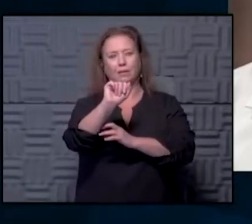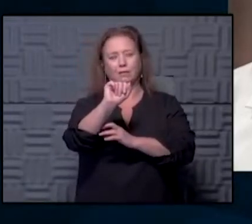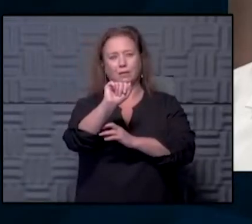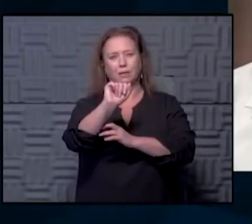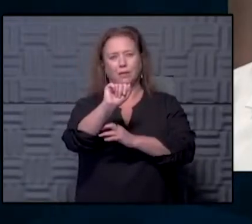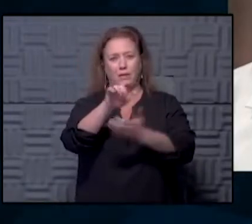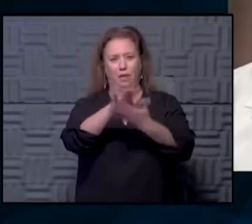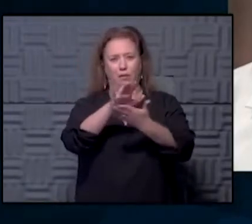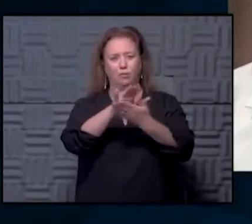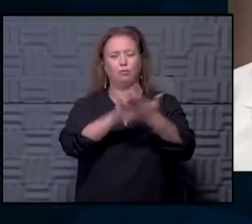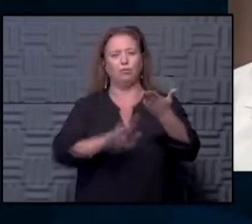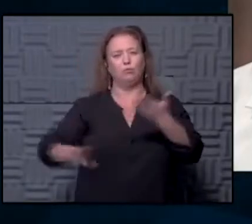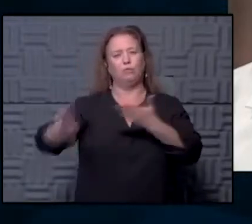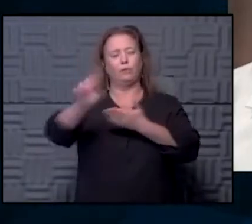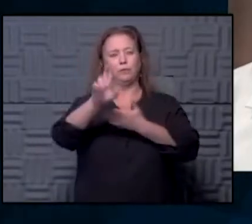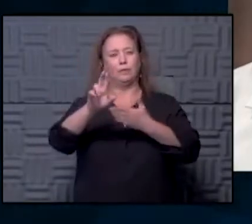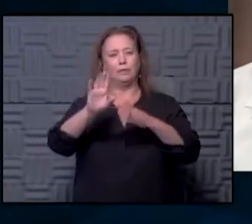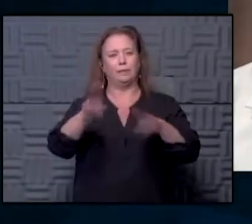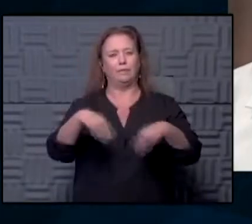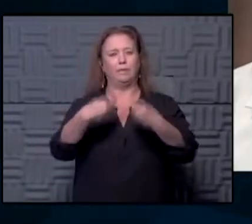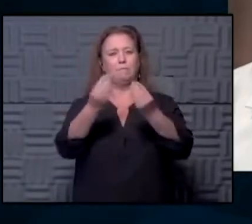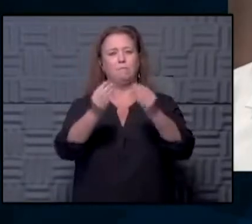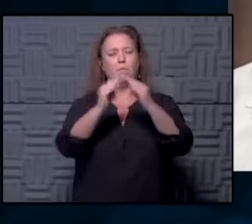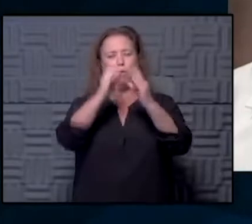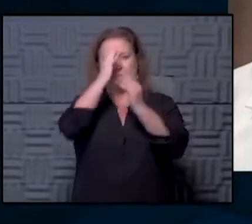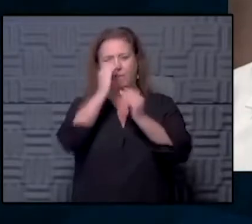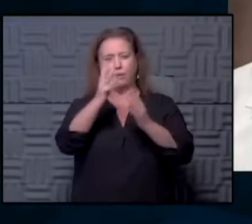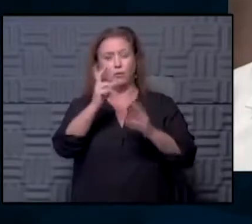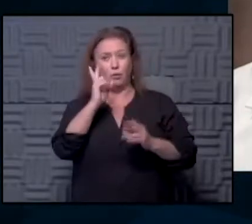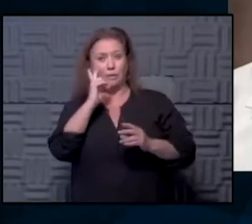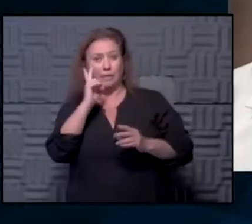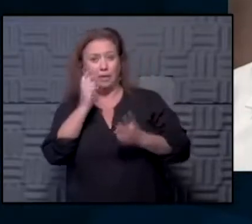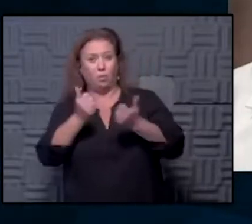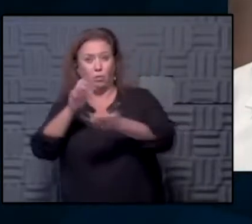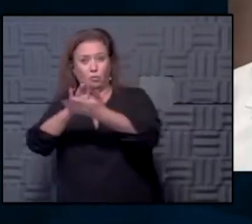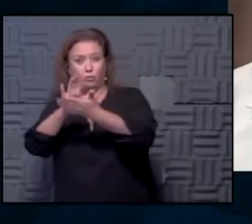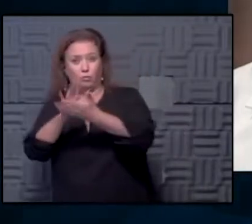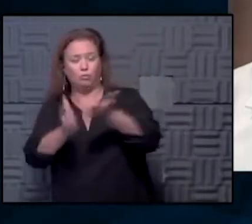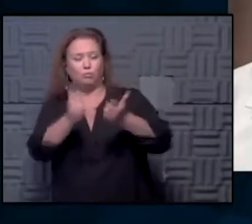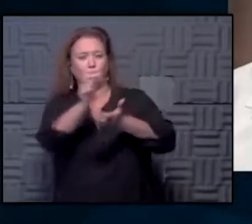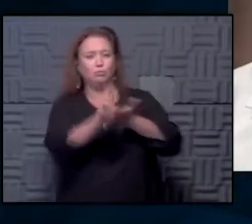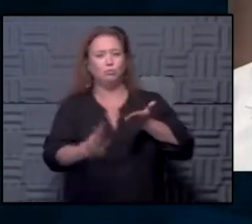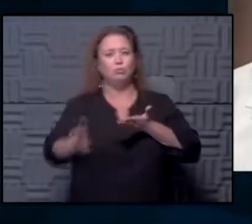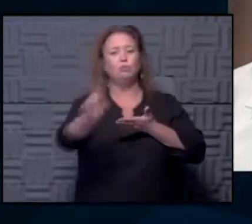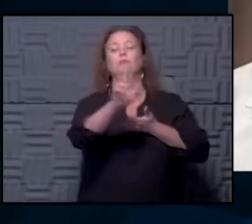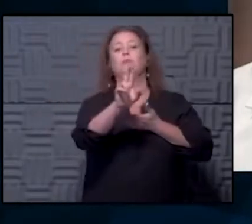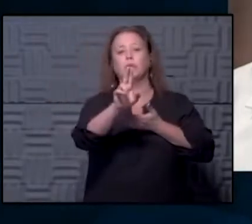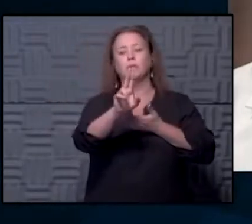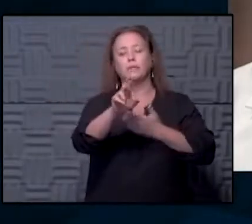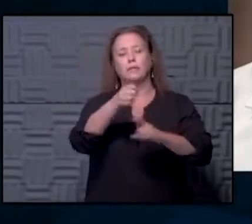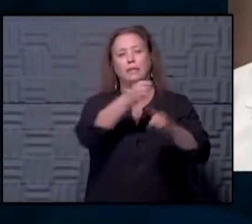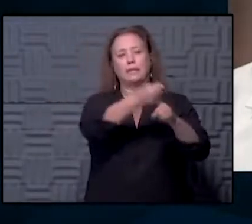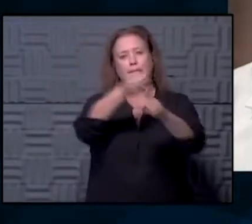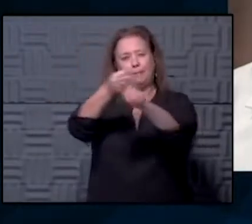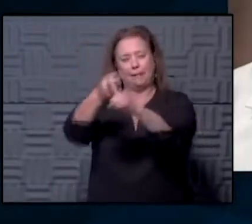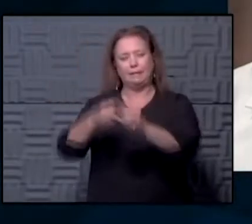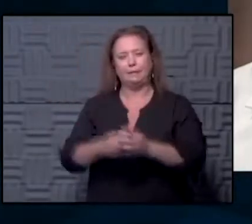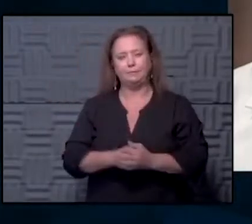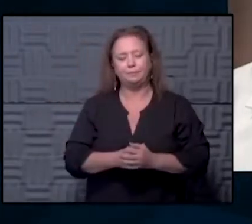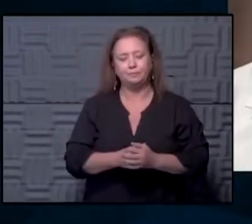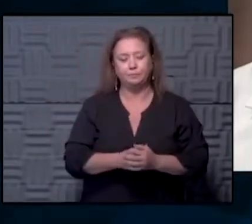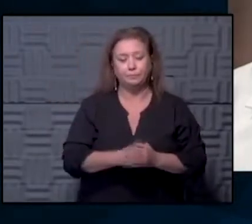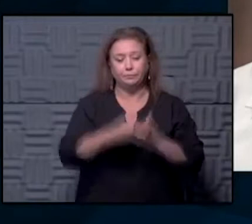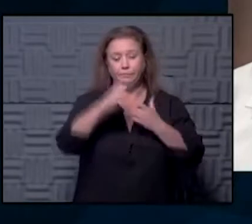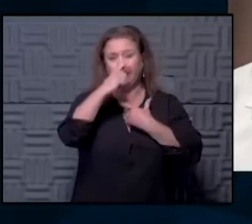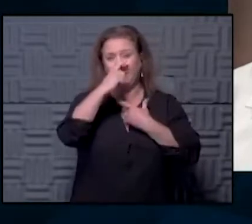in schools and universities to give a little bit more granularity, so you can tell which schools, which universities those are in. Yeah, it'll